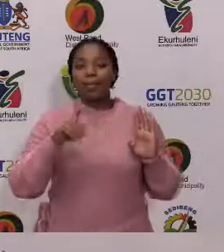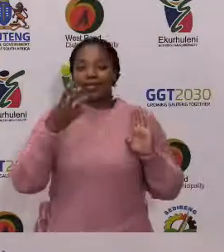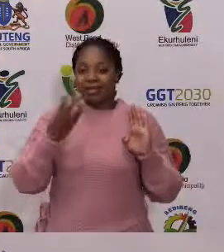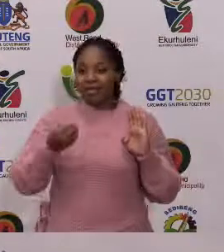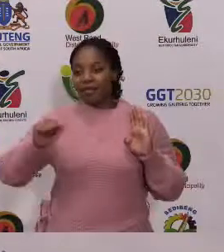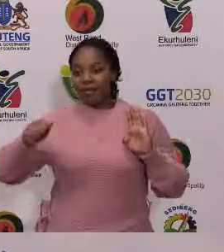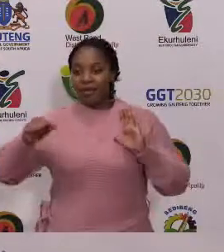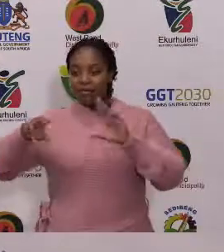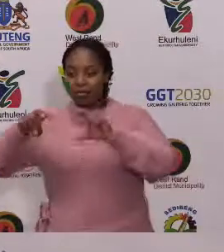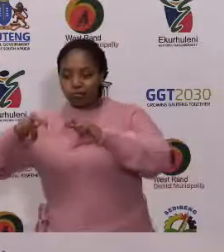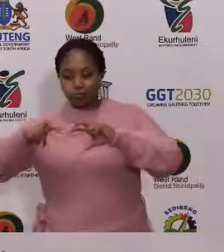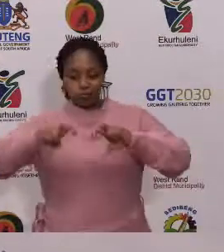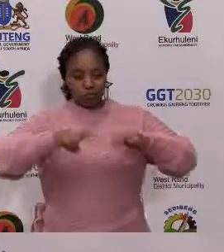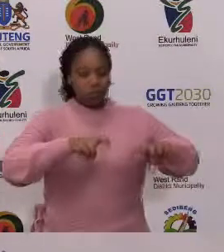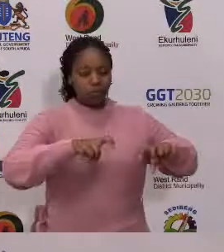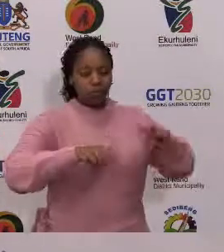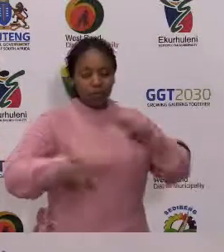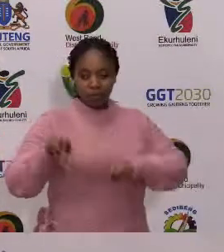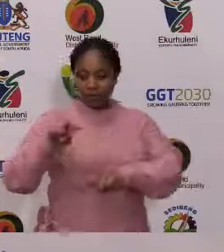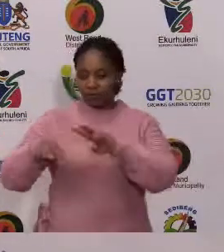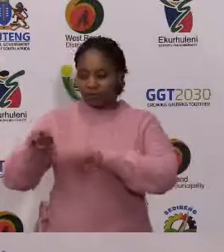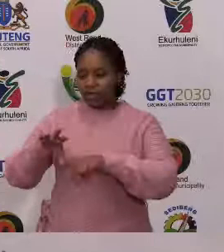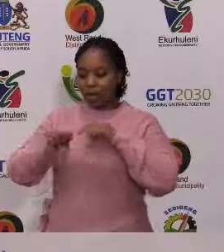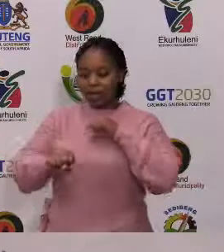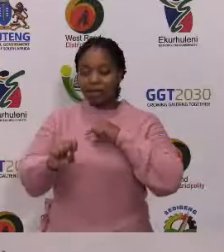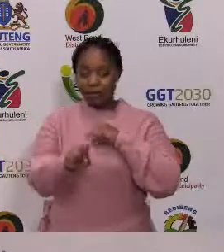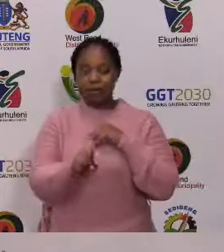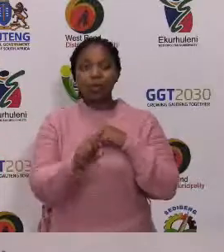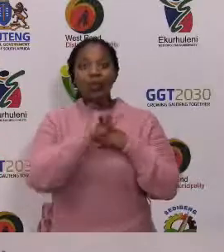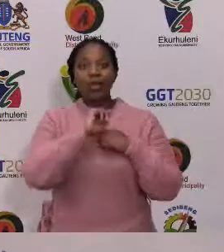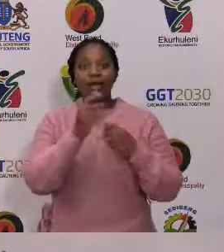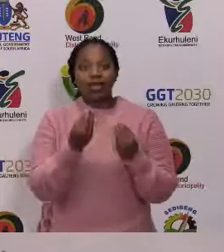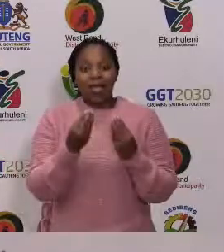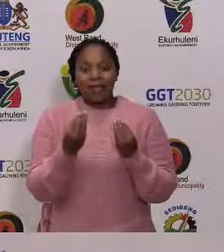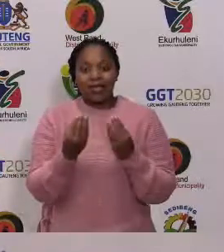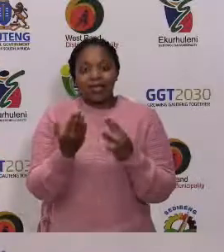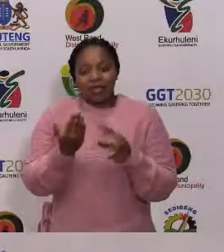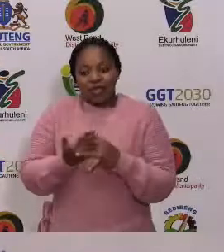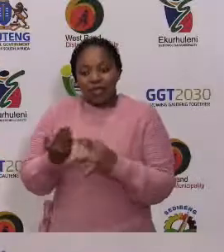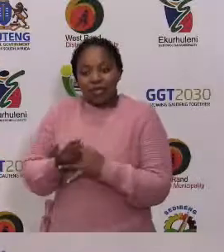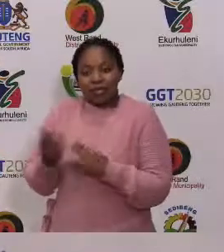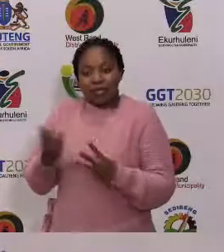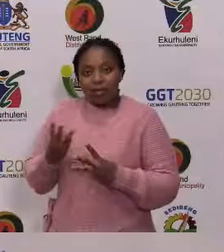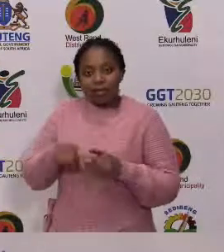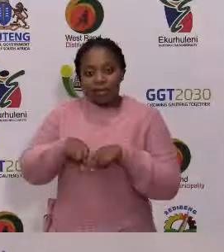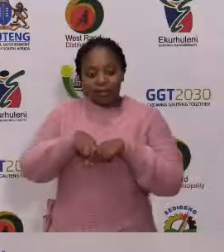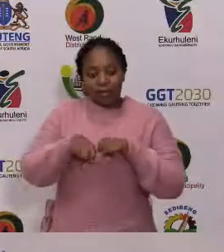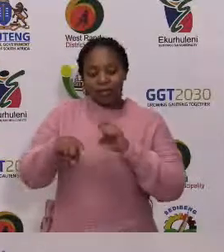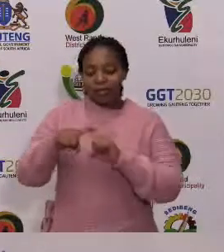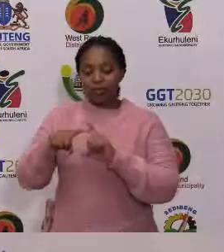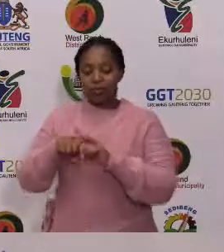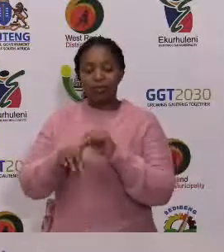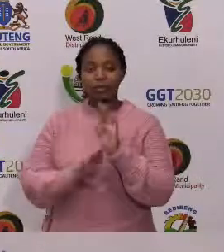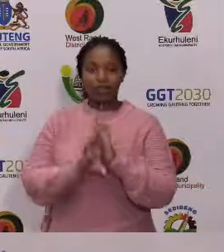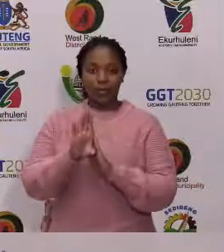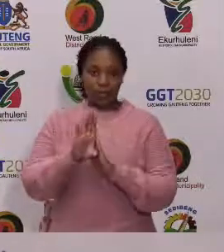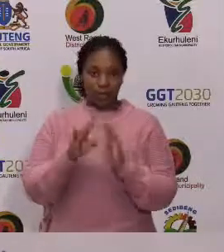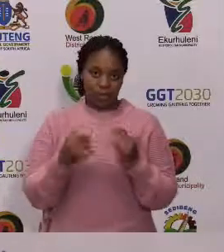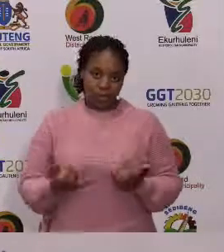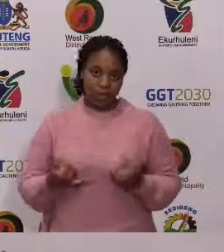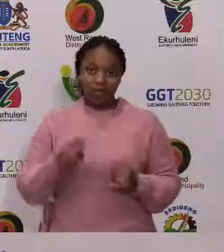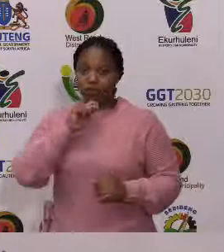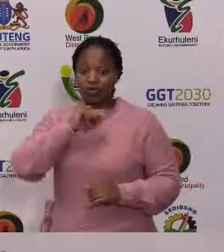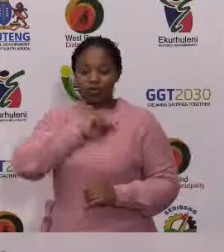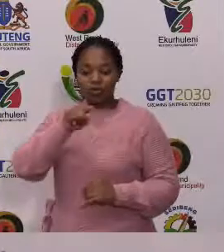concerning us. One is what I mentioned earlier, the number of cases is increasing. and the rate at which it's increasing is